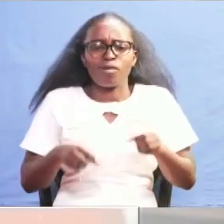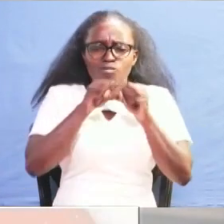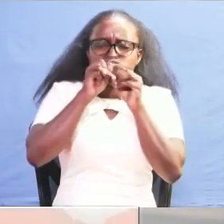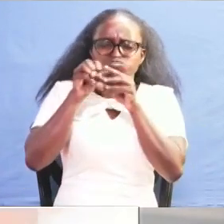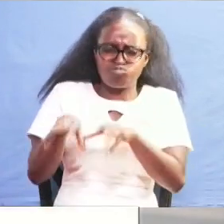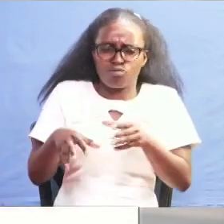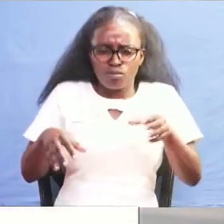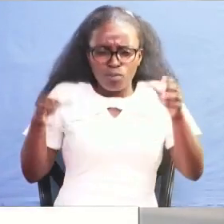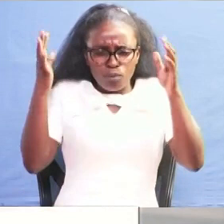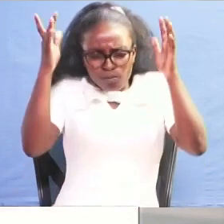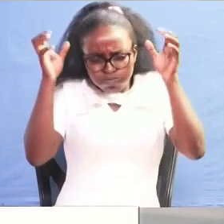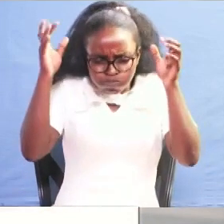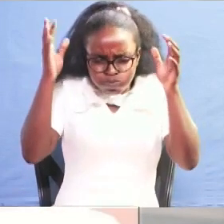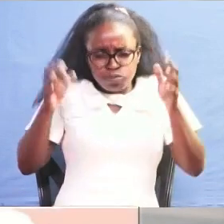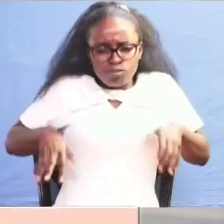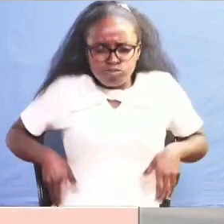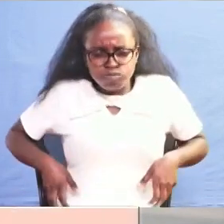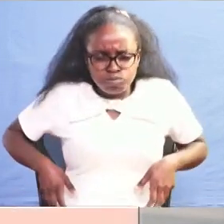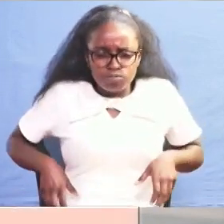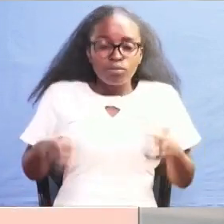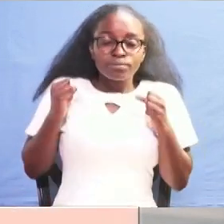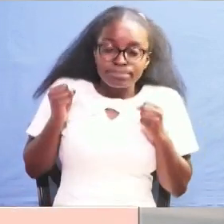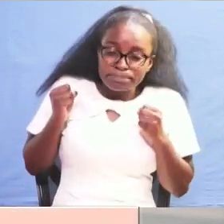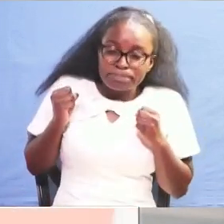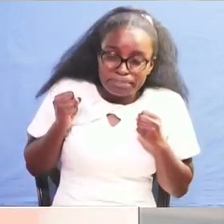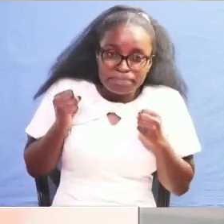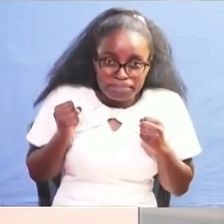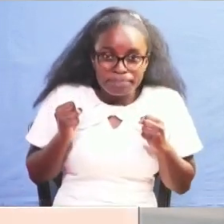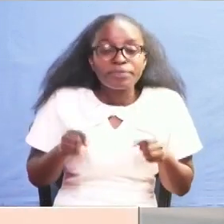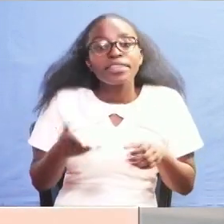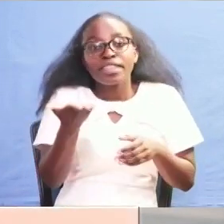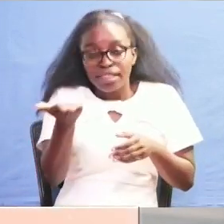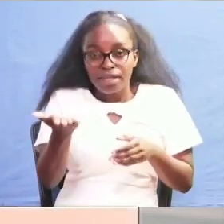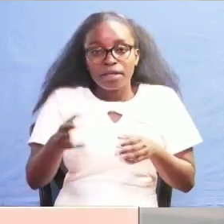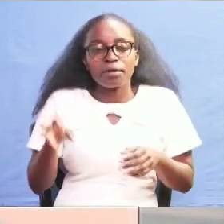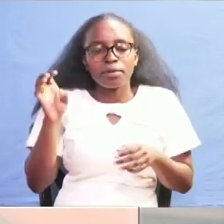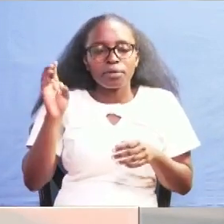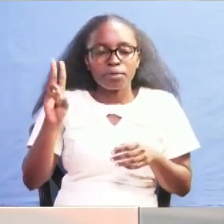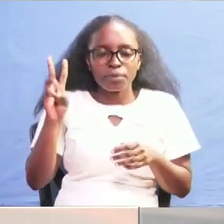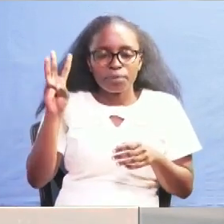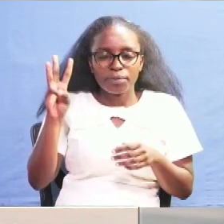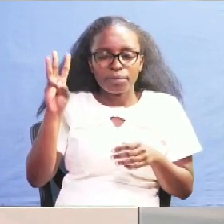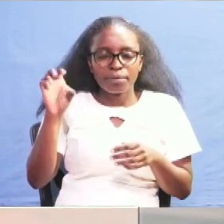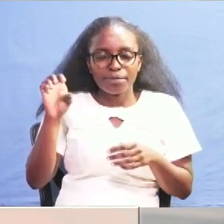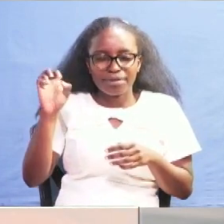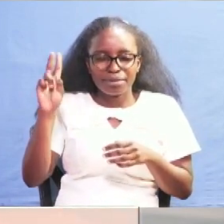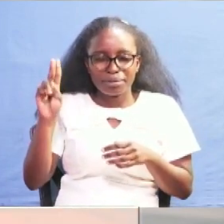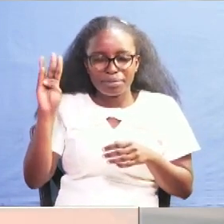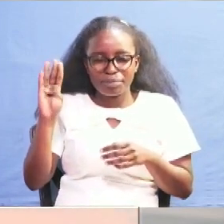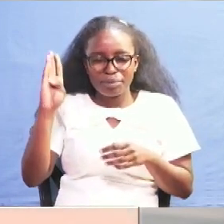punda. Januari, mkokoteni wa punda uliobeba mlipuko katika mpaka wa Bula Hawa, kaunti ya Mandera, na